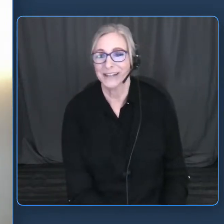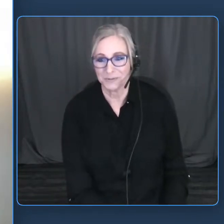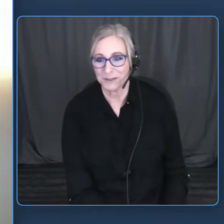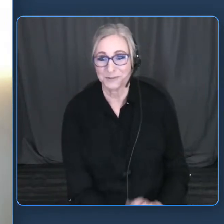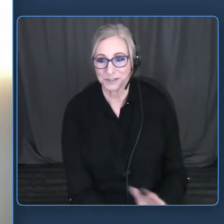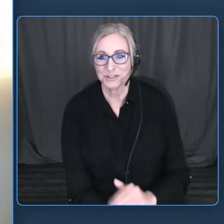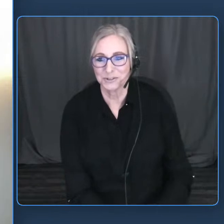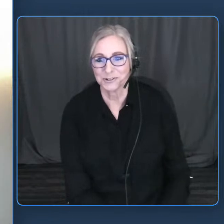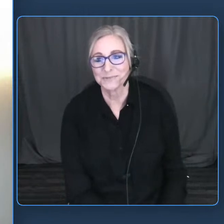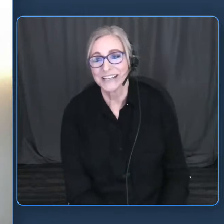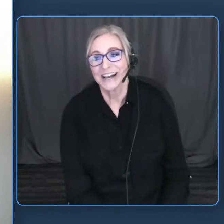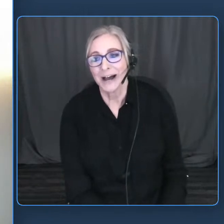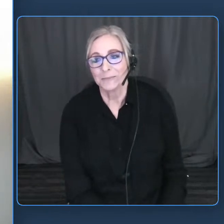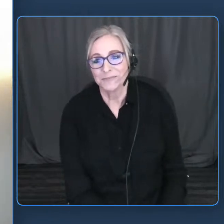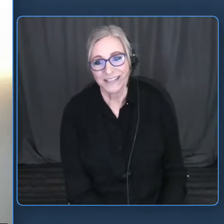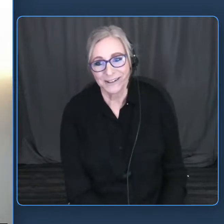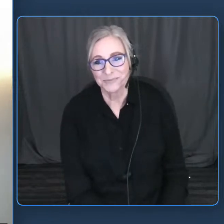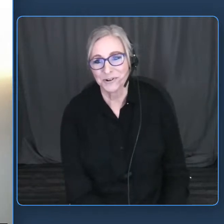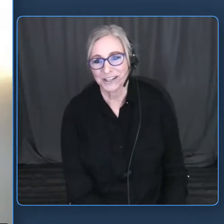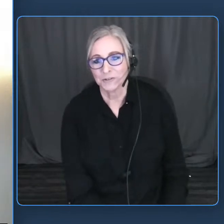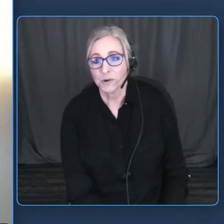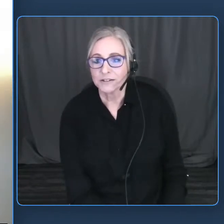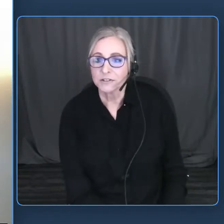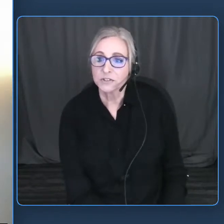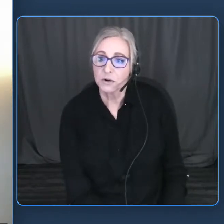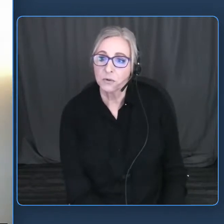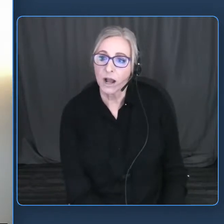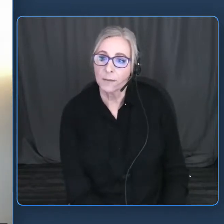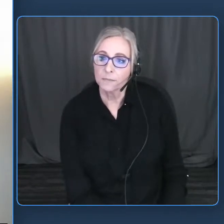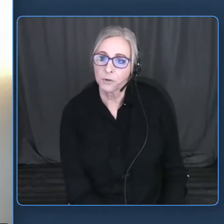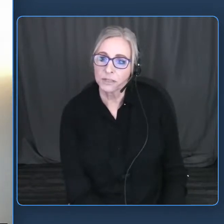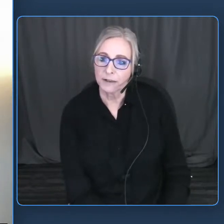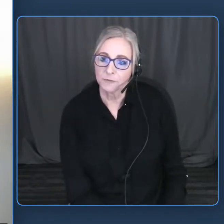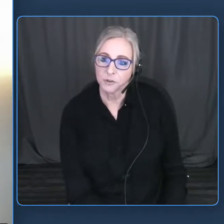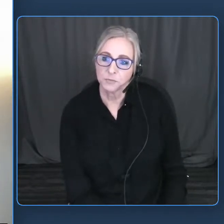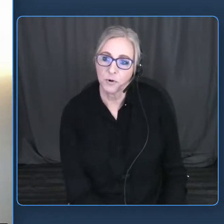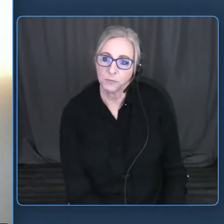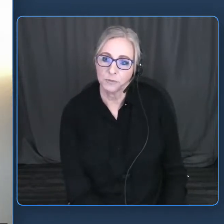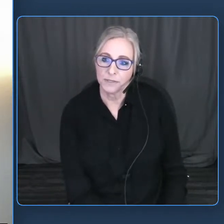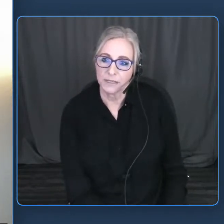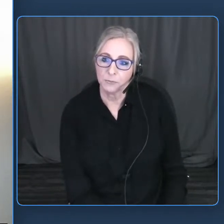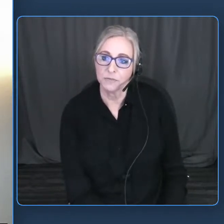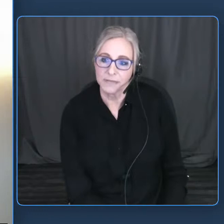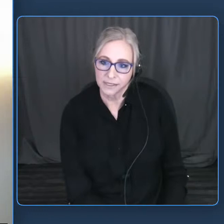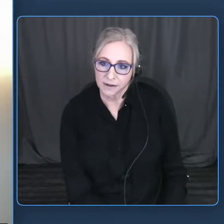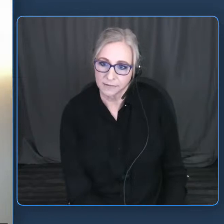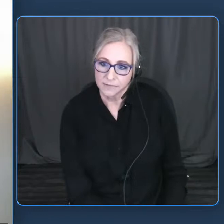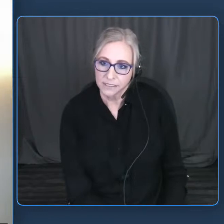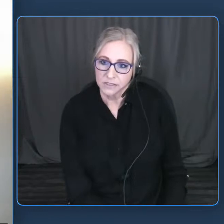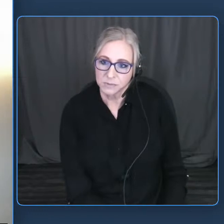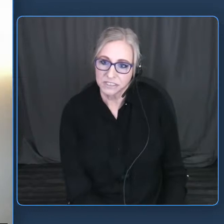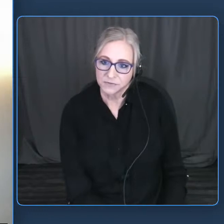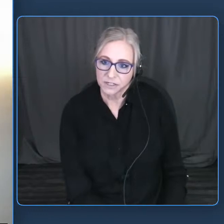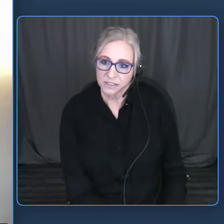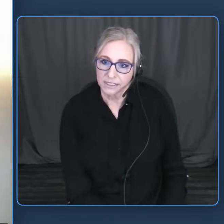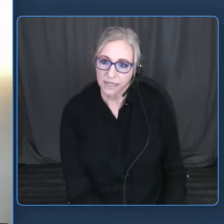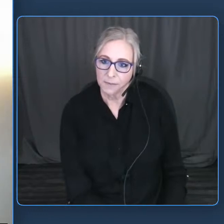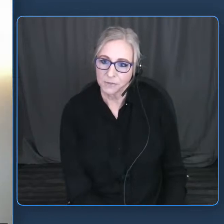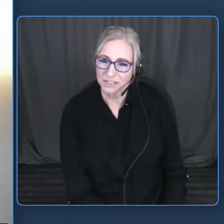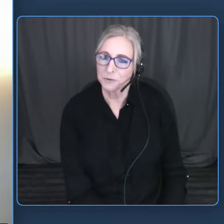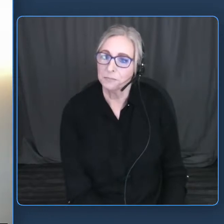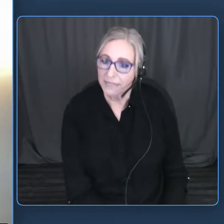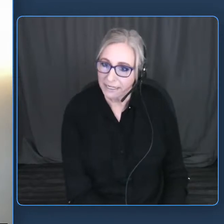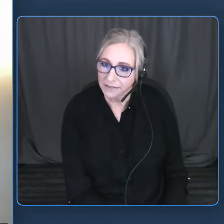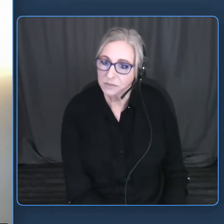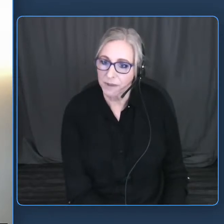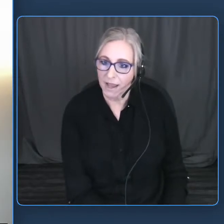screen and now we have switched interpreter. Yeah, good morning, everyone. So really my first point would be with media specifically.